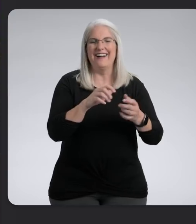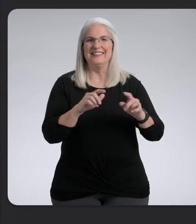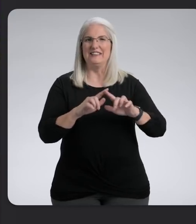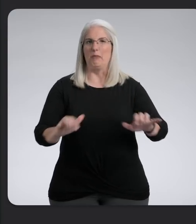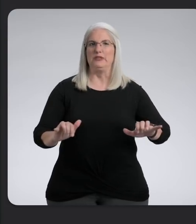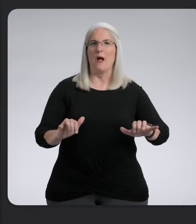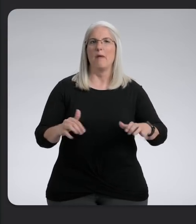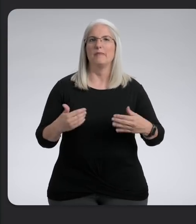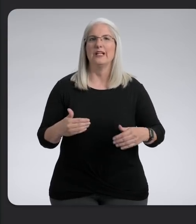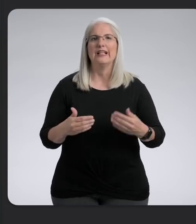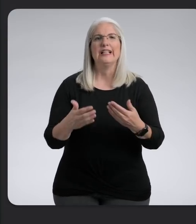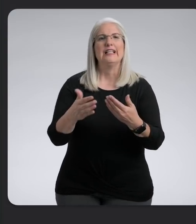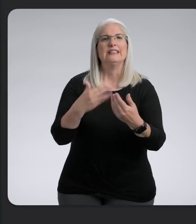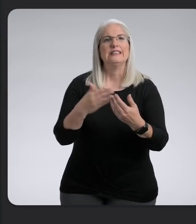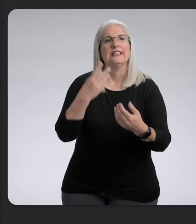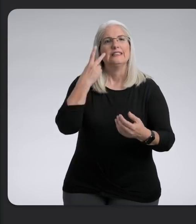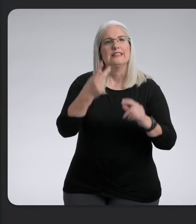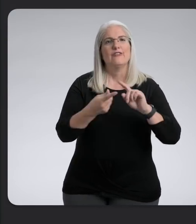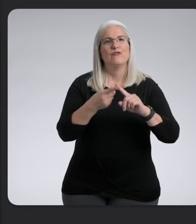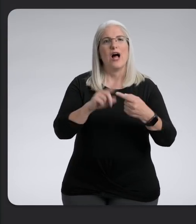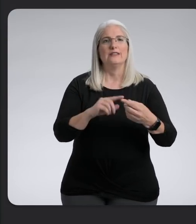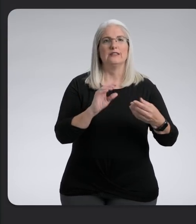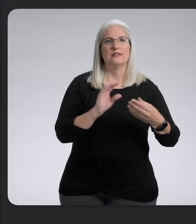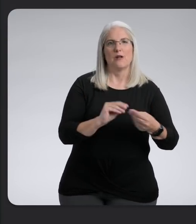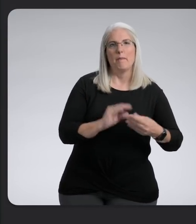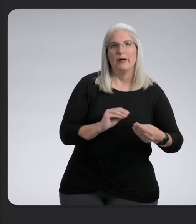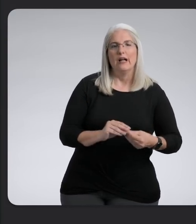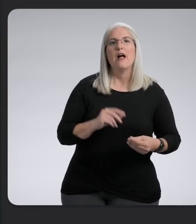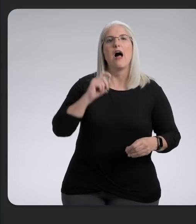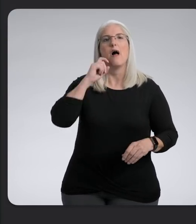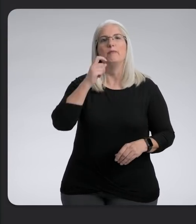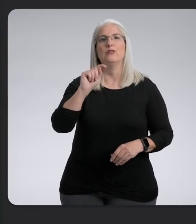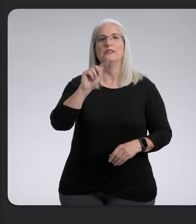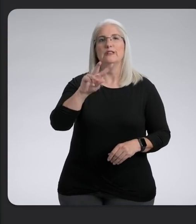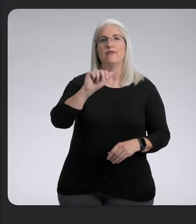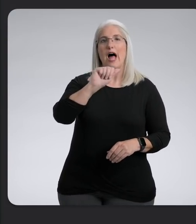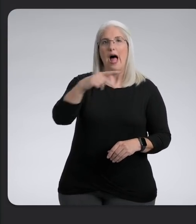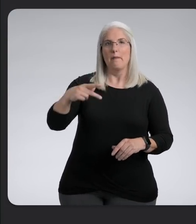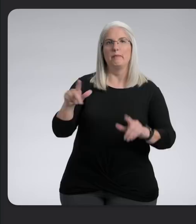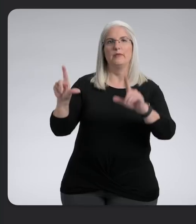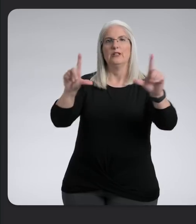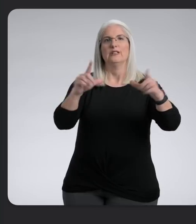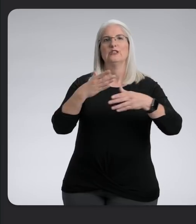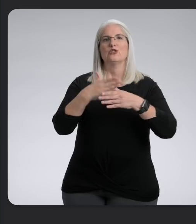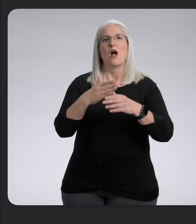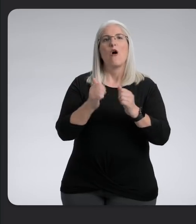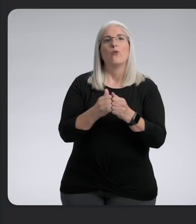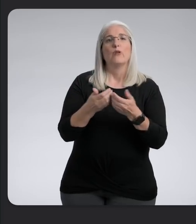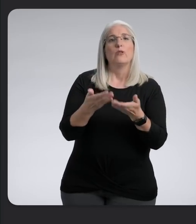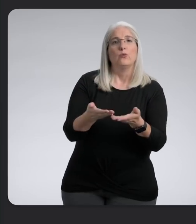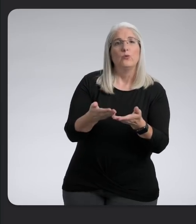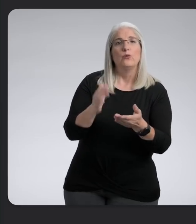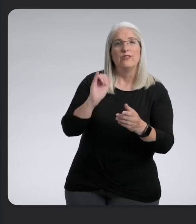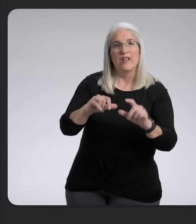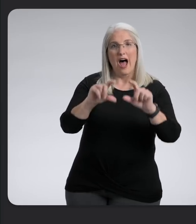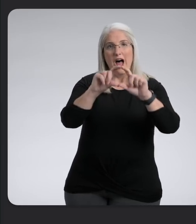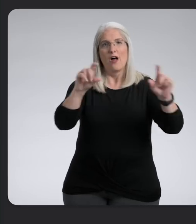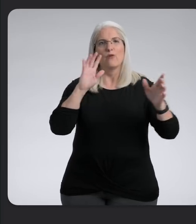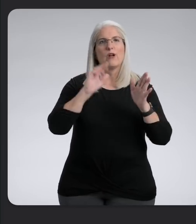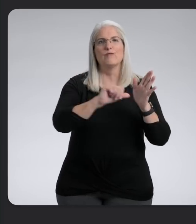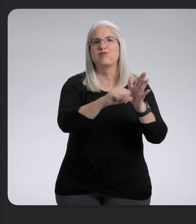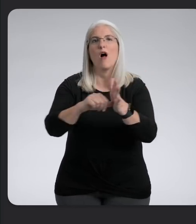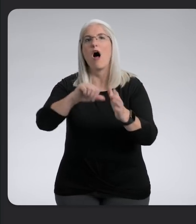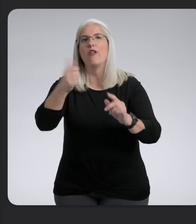your friends are talking about, the Apple TV app will now feature a new Shared With You row, highlighting all the great shows and movies your friends are sharing